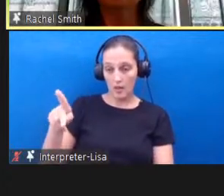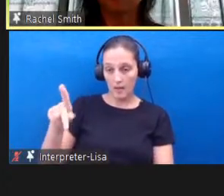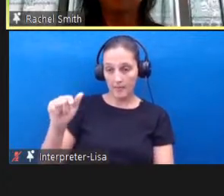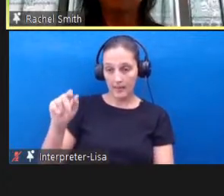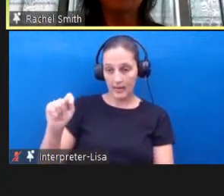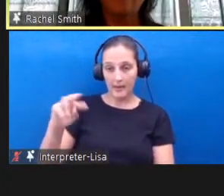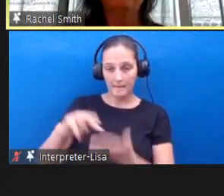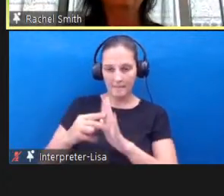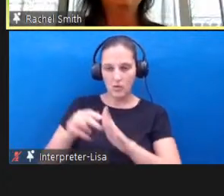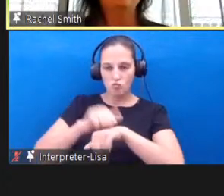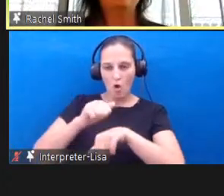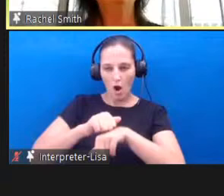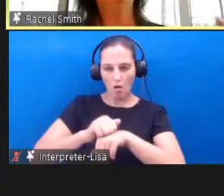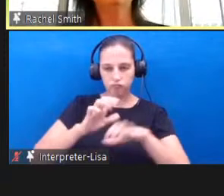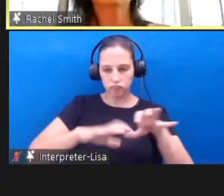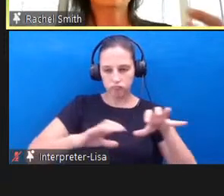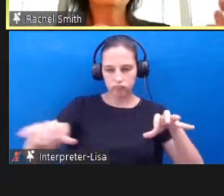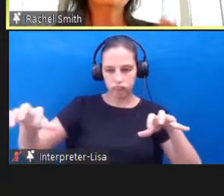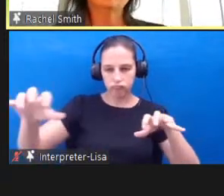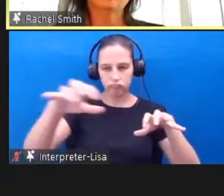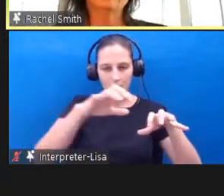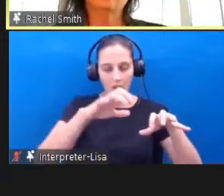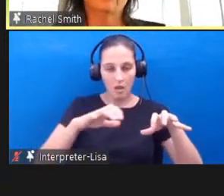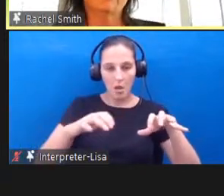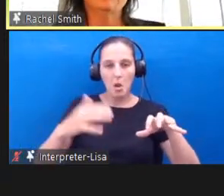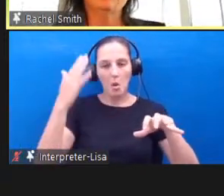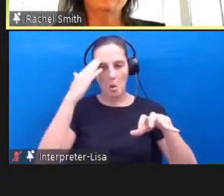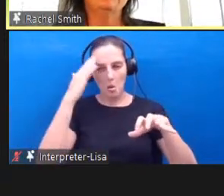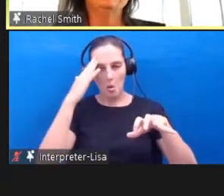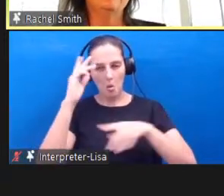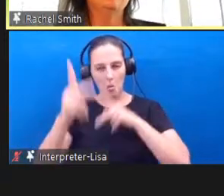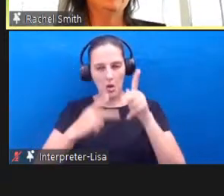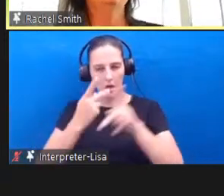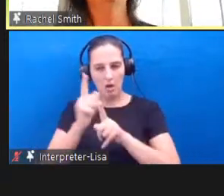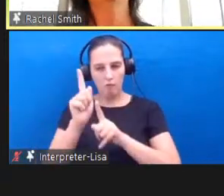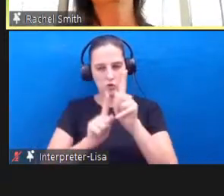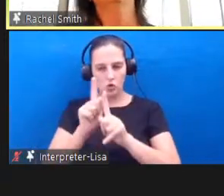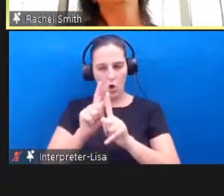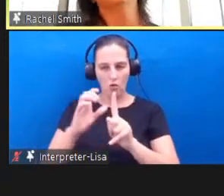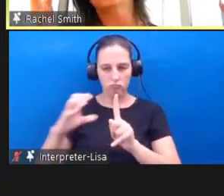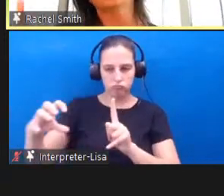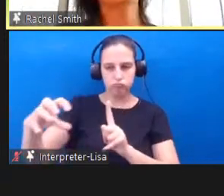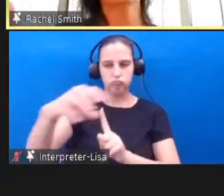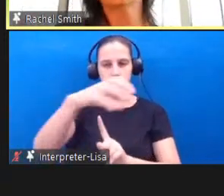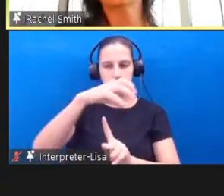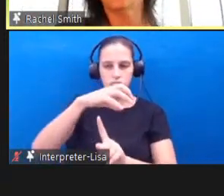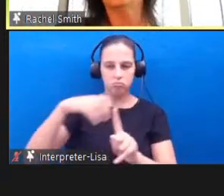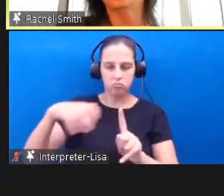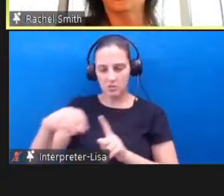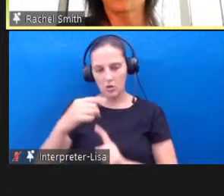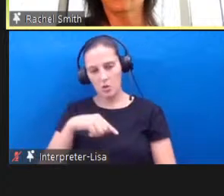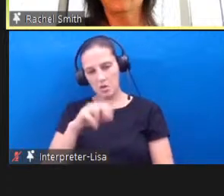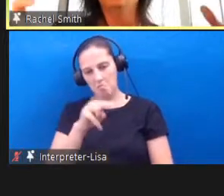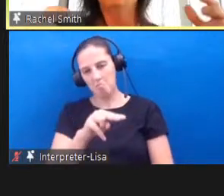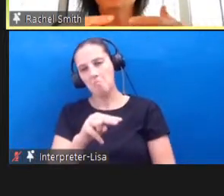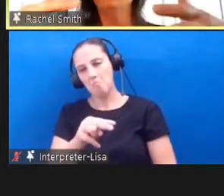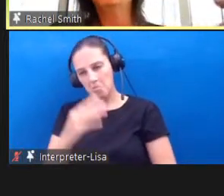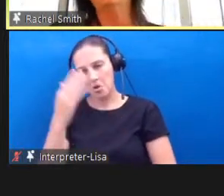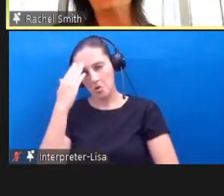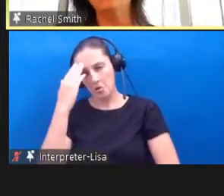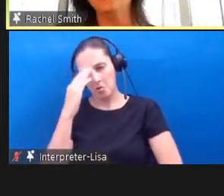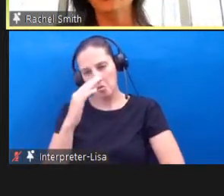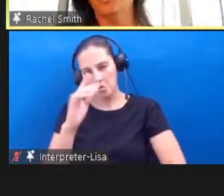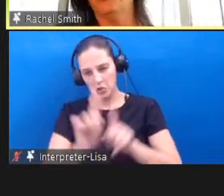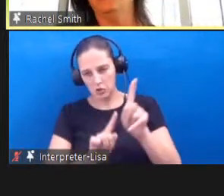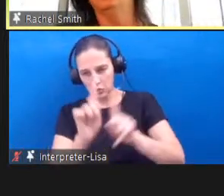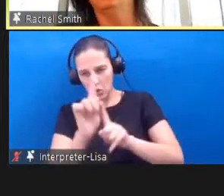that by the size of the planet, and we know the kind of star it orbits. So we can say, okay, this is a certain size star. We know where